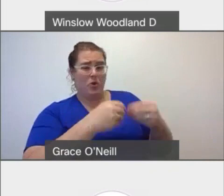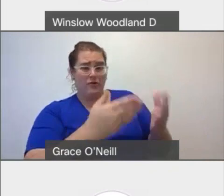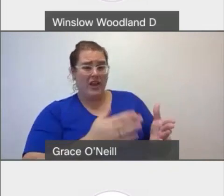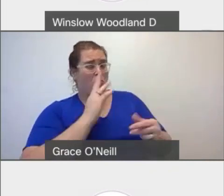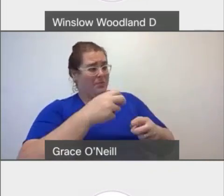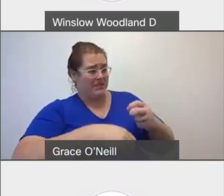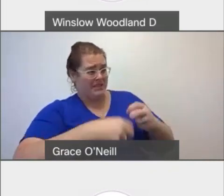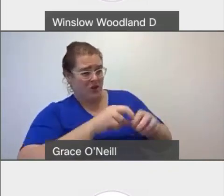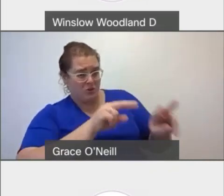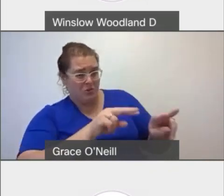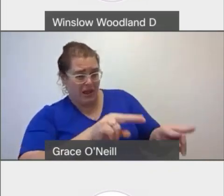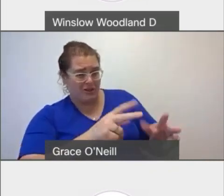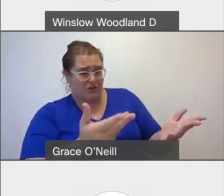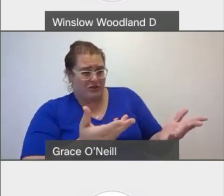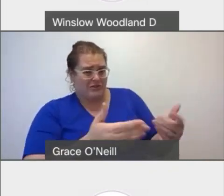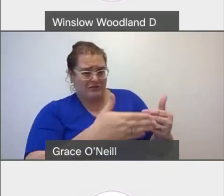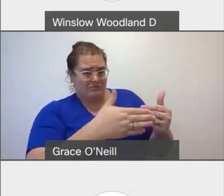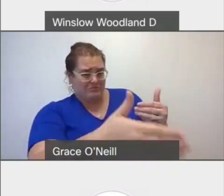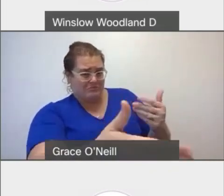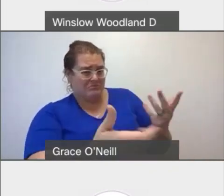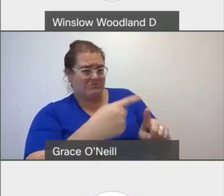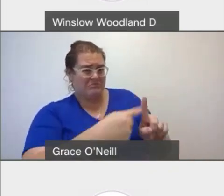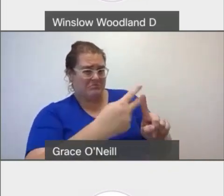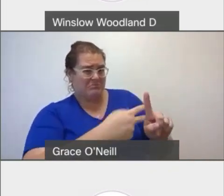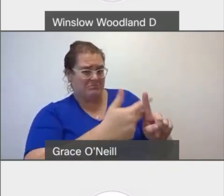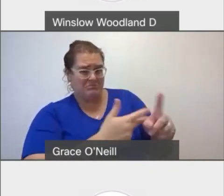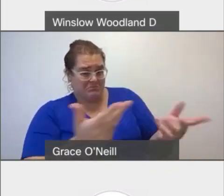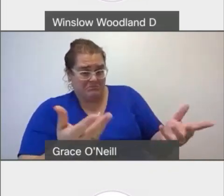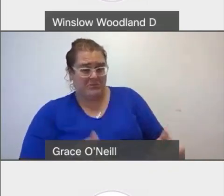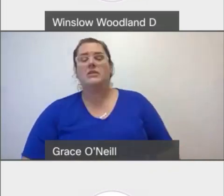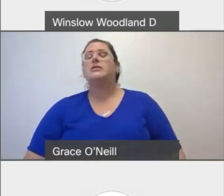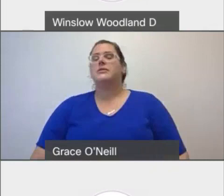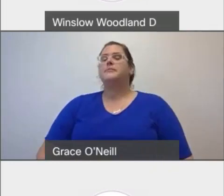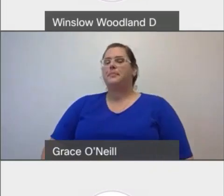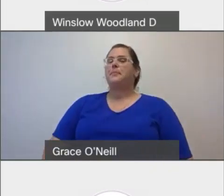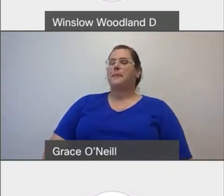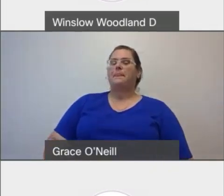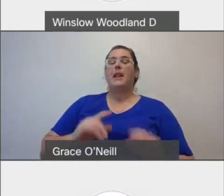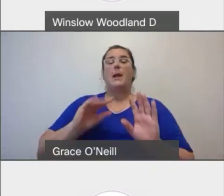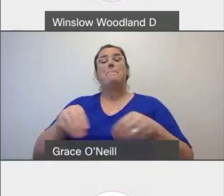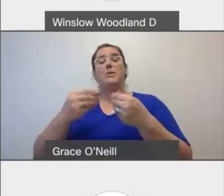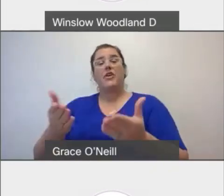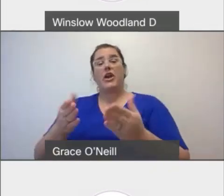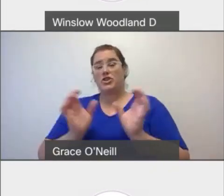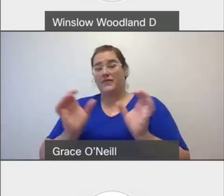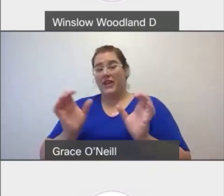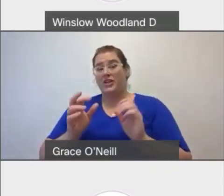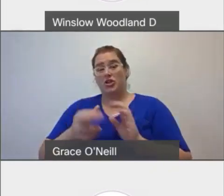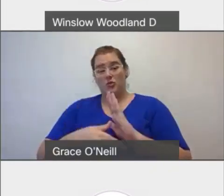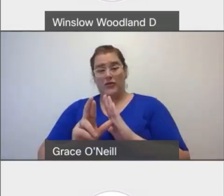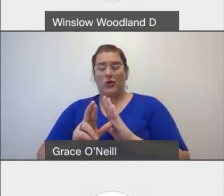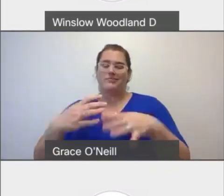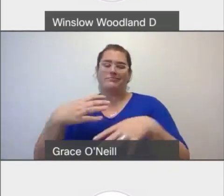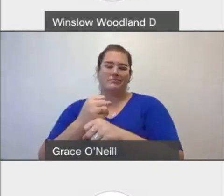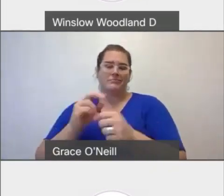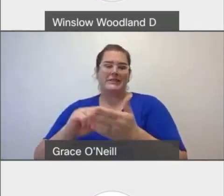this. The provider certification review is going to look at whether there's something on file that the provider